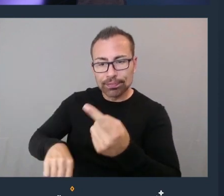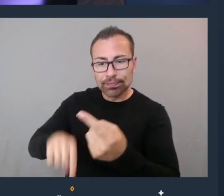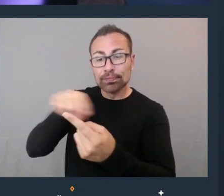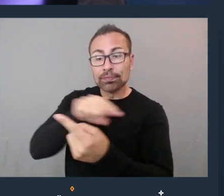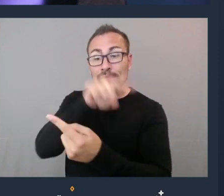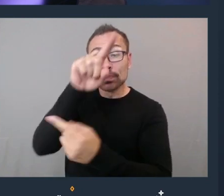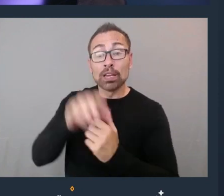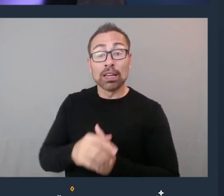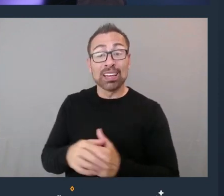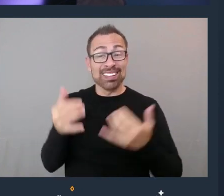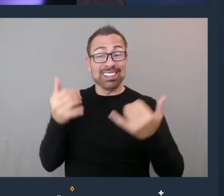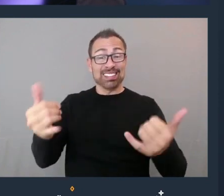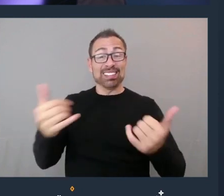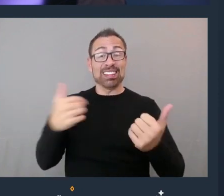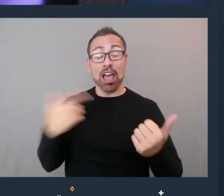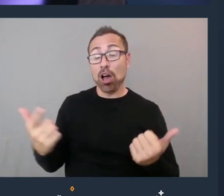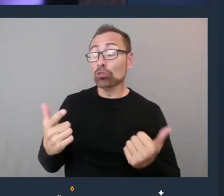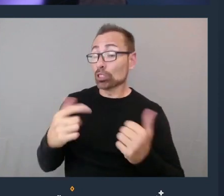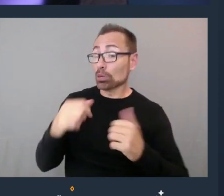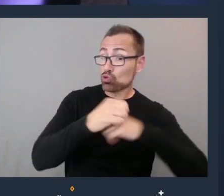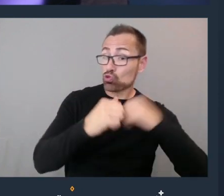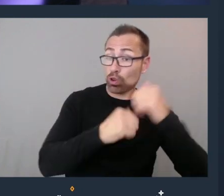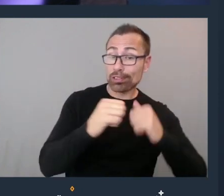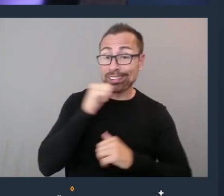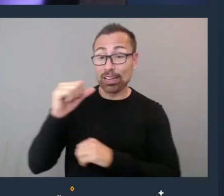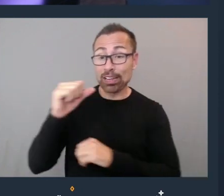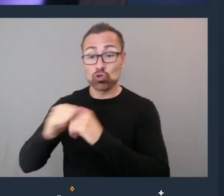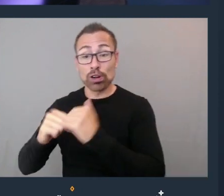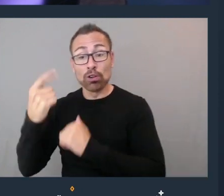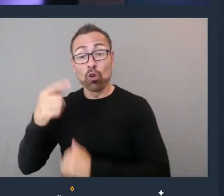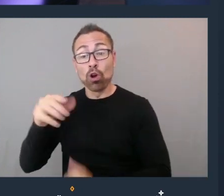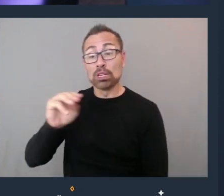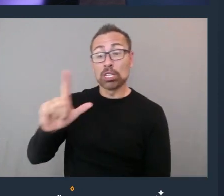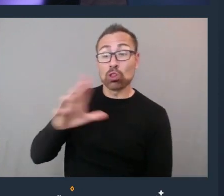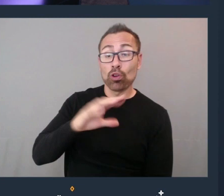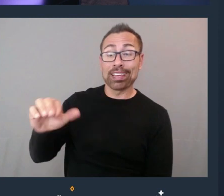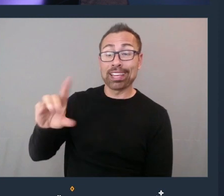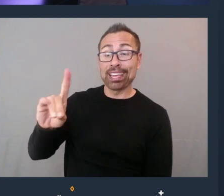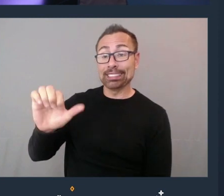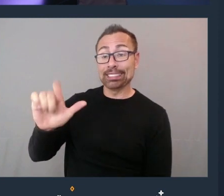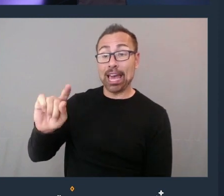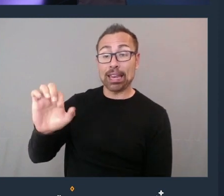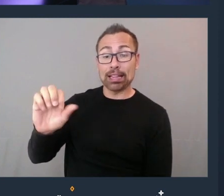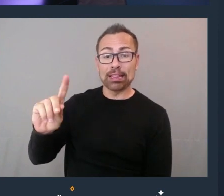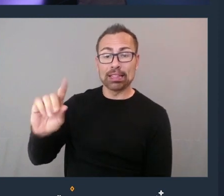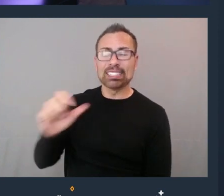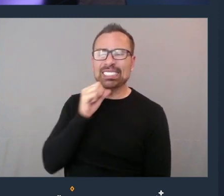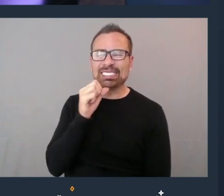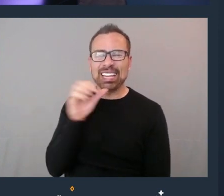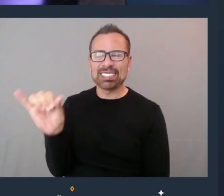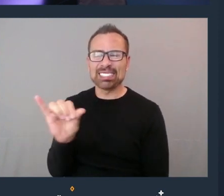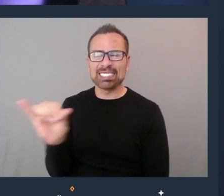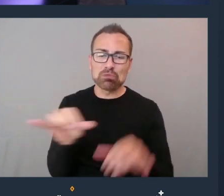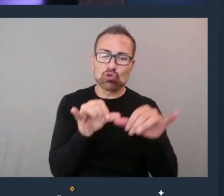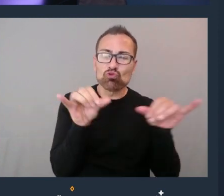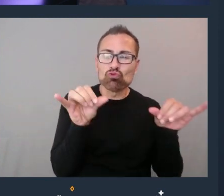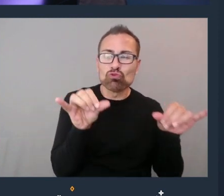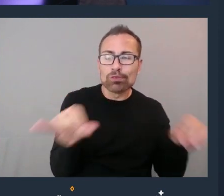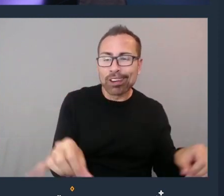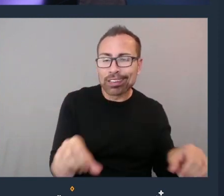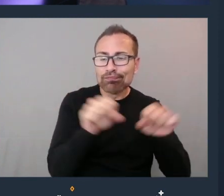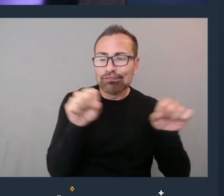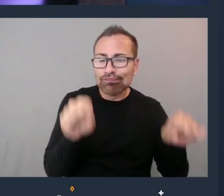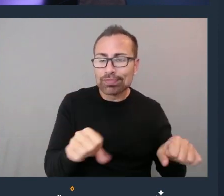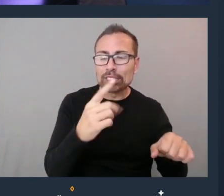for machine learning and data lakes, not just the structured data that you've traditionally found in a database. Data is just growing in volume